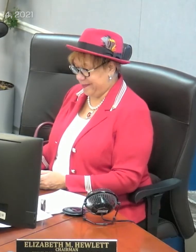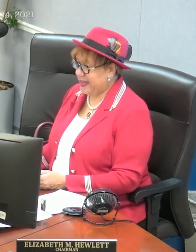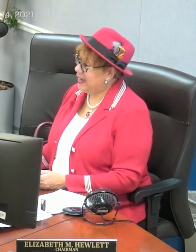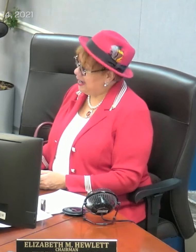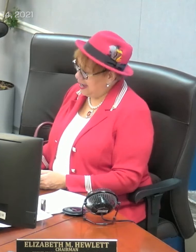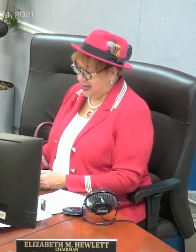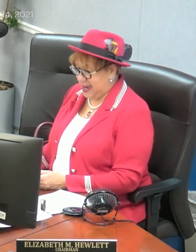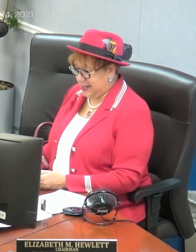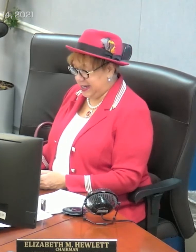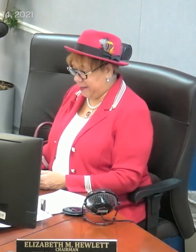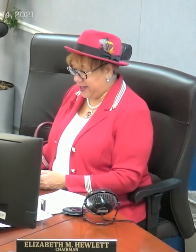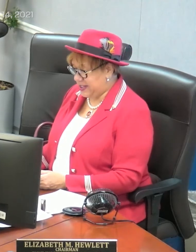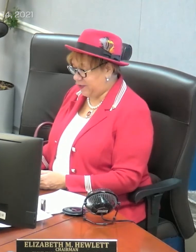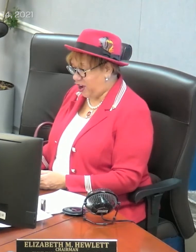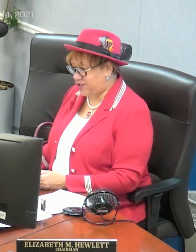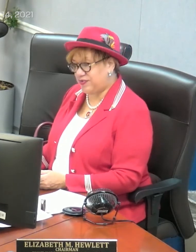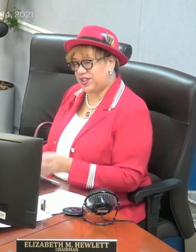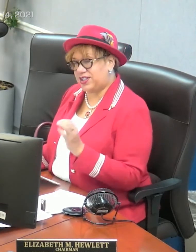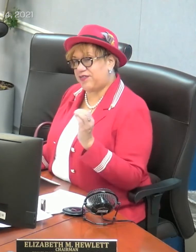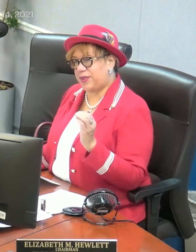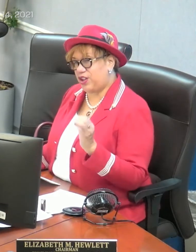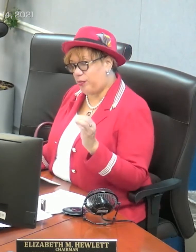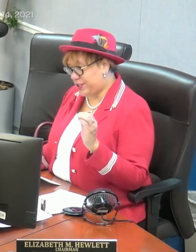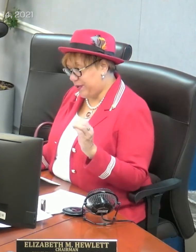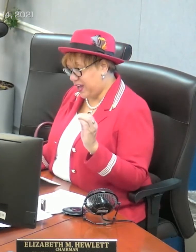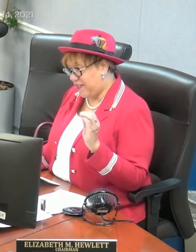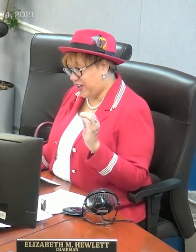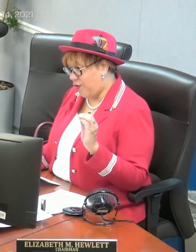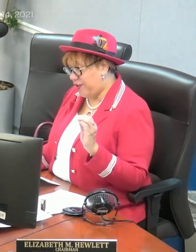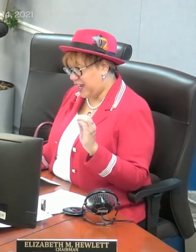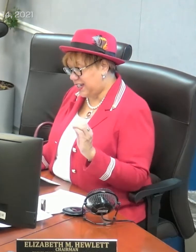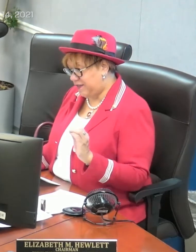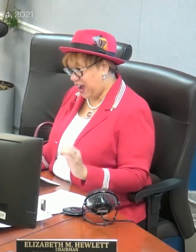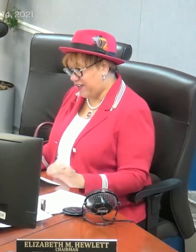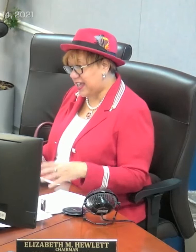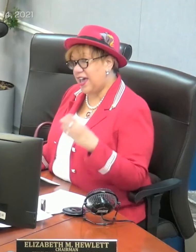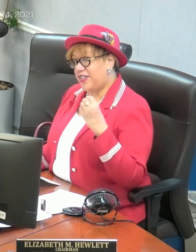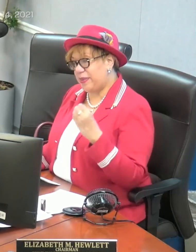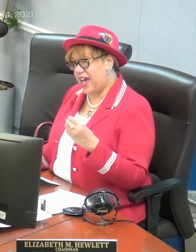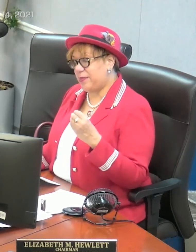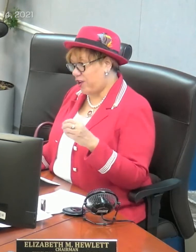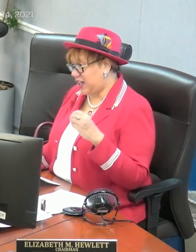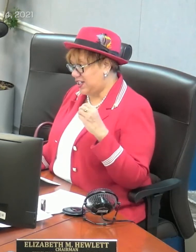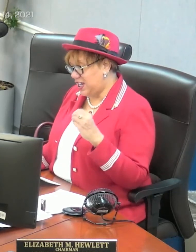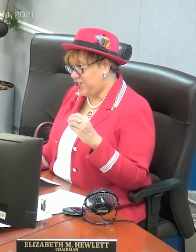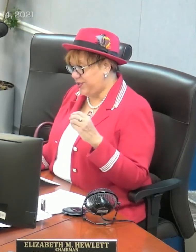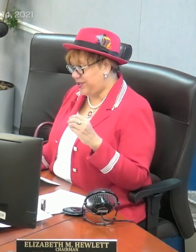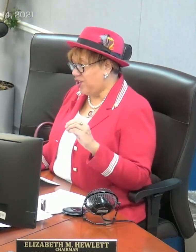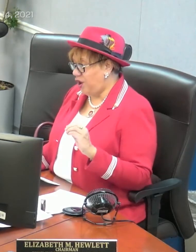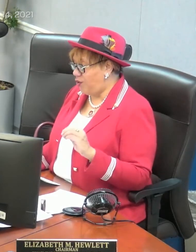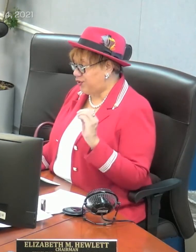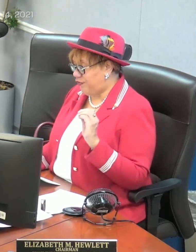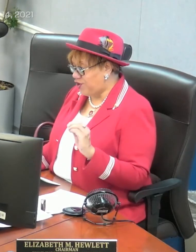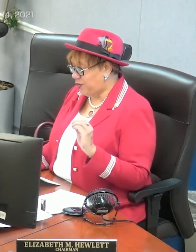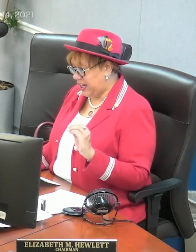2021. Again, in an abundance of caution resulting from the global spread of the COVID-19 virus, the Planning Board continues